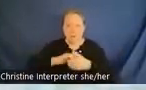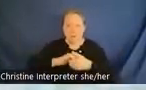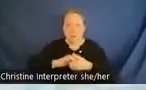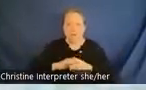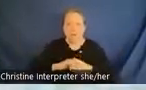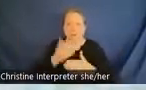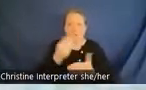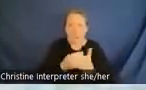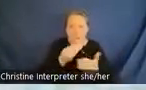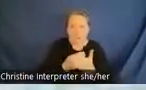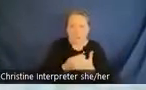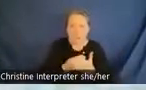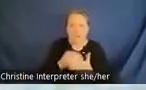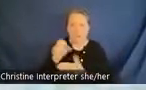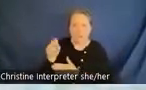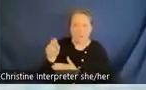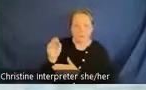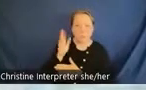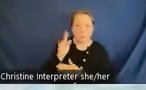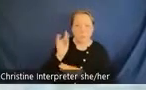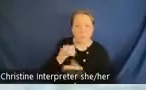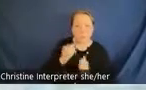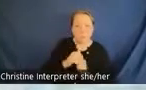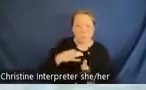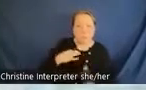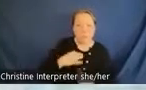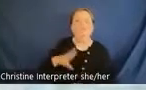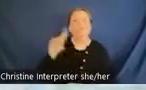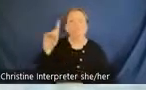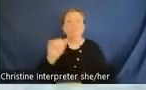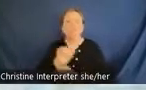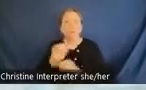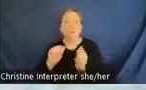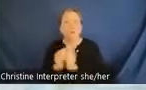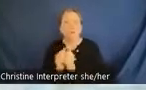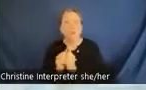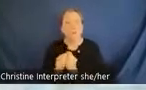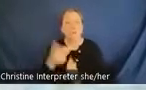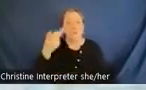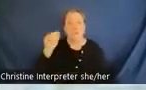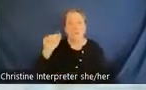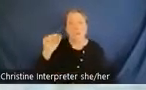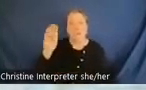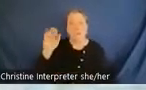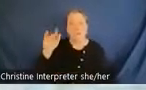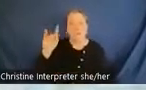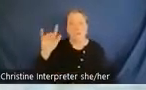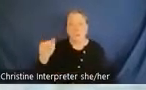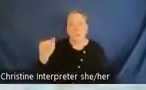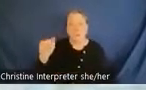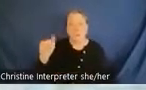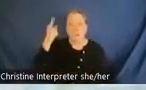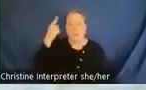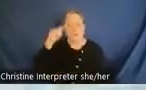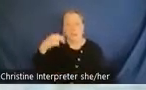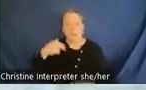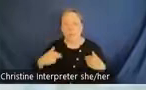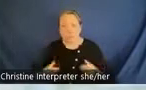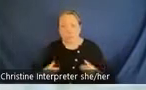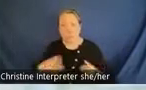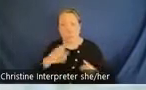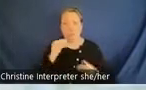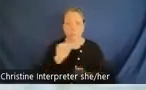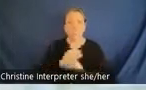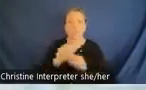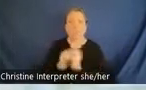the Habitat for Humanity groups around the state and also Cover Home Repair in White River Junction.